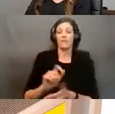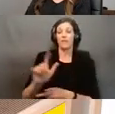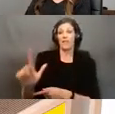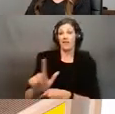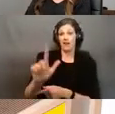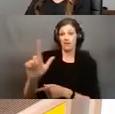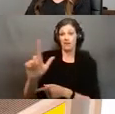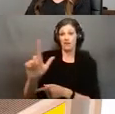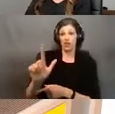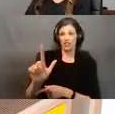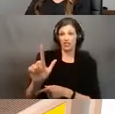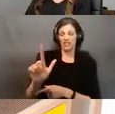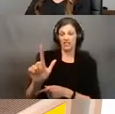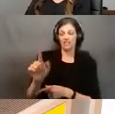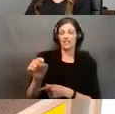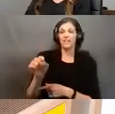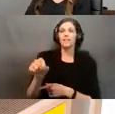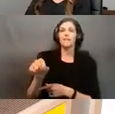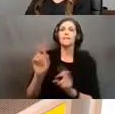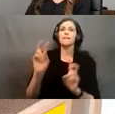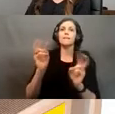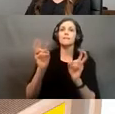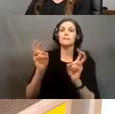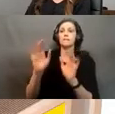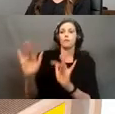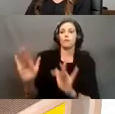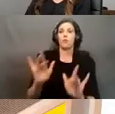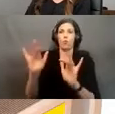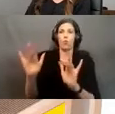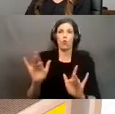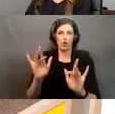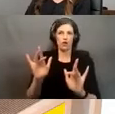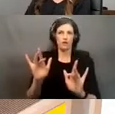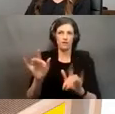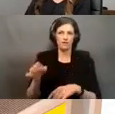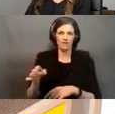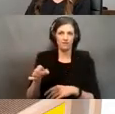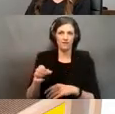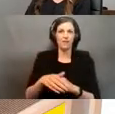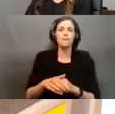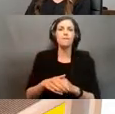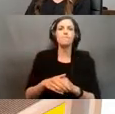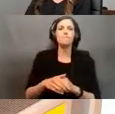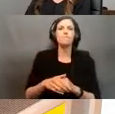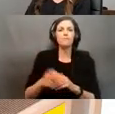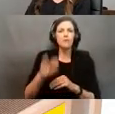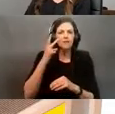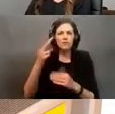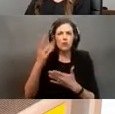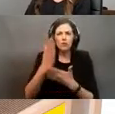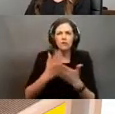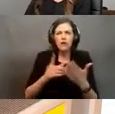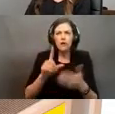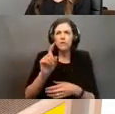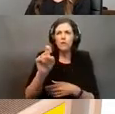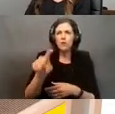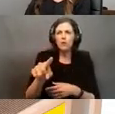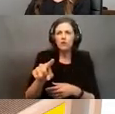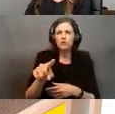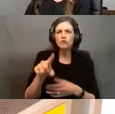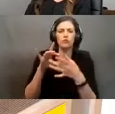essentially that recorded capacity. I saw some questions about